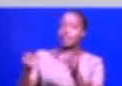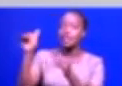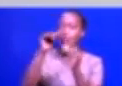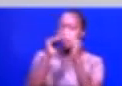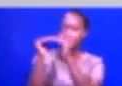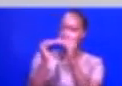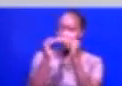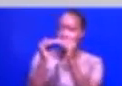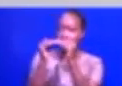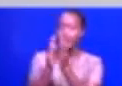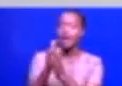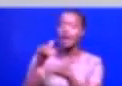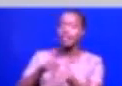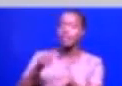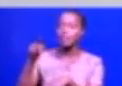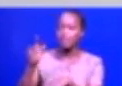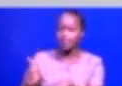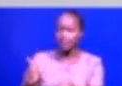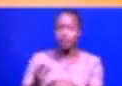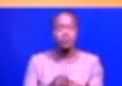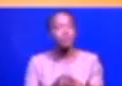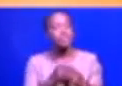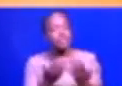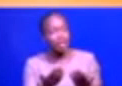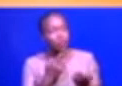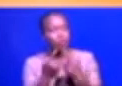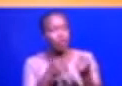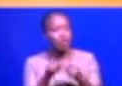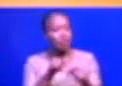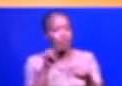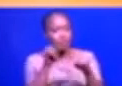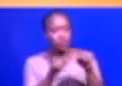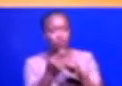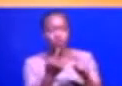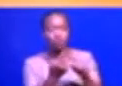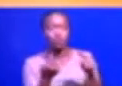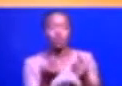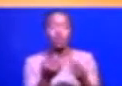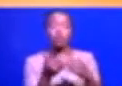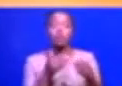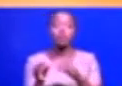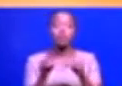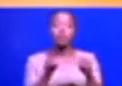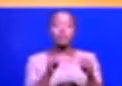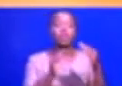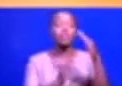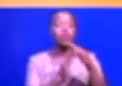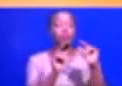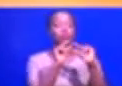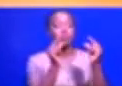level at the Premier League. Now, let's talk about Division 1 before we move to the top tier. And